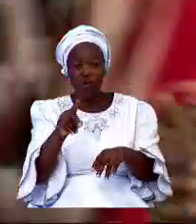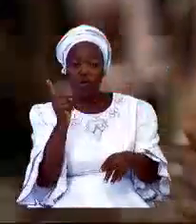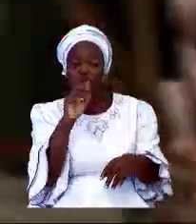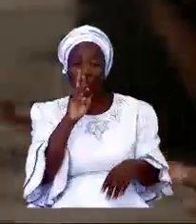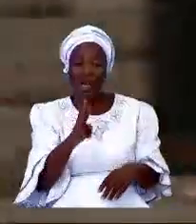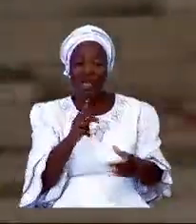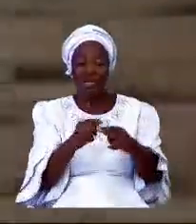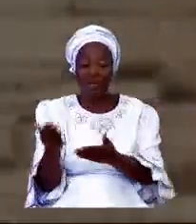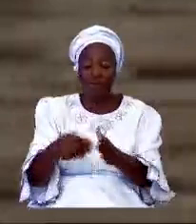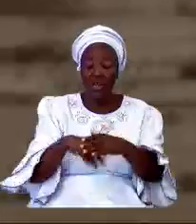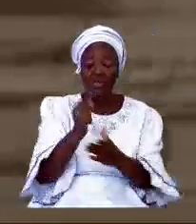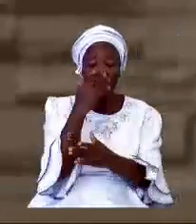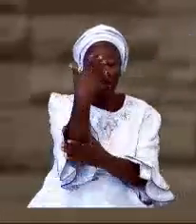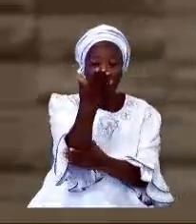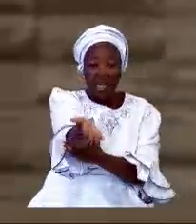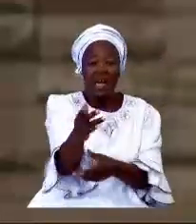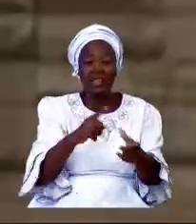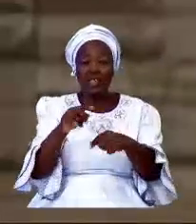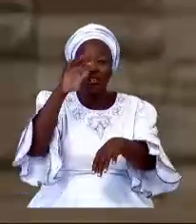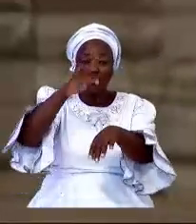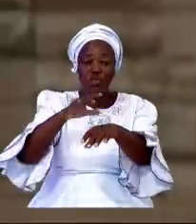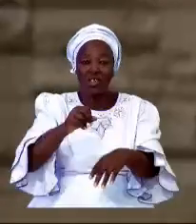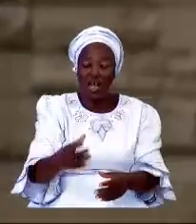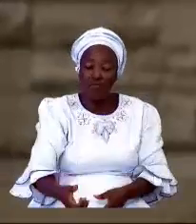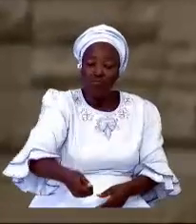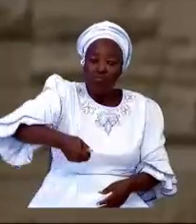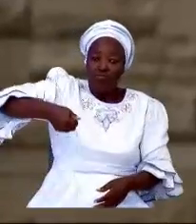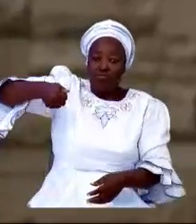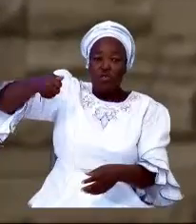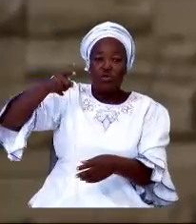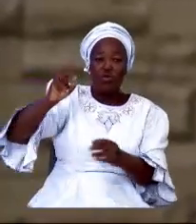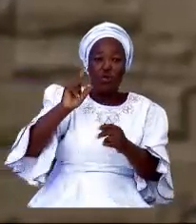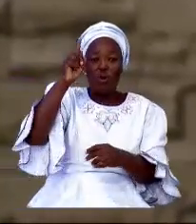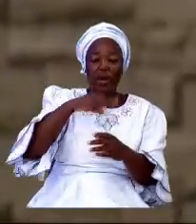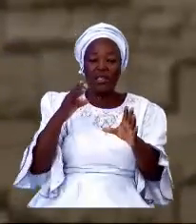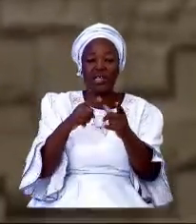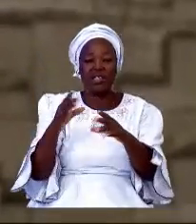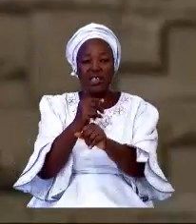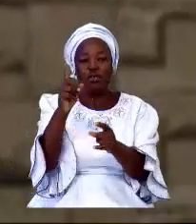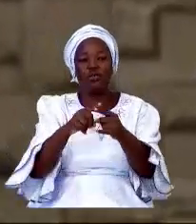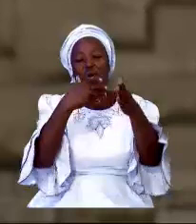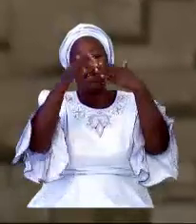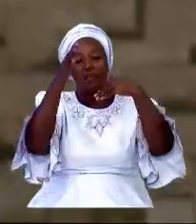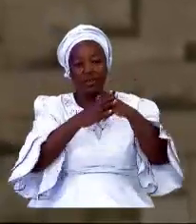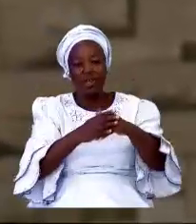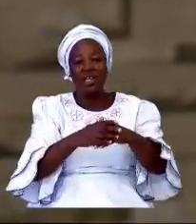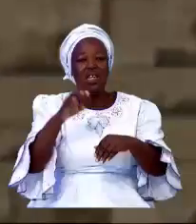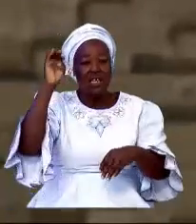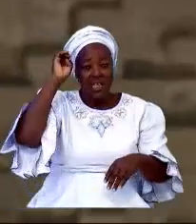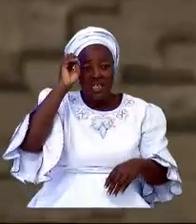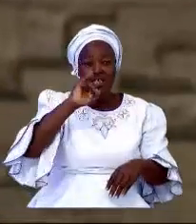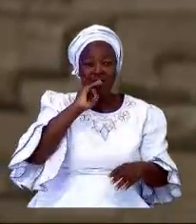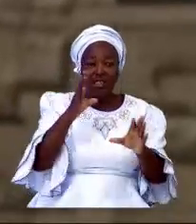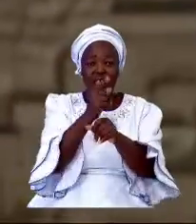heaven is looking at you where you are, is stretching forth his hand, is touching you, is pulling you up, and